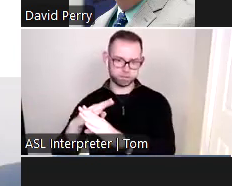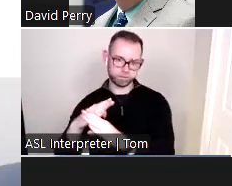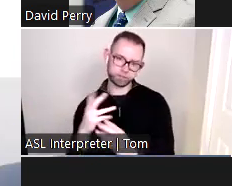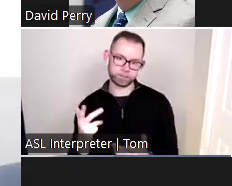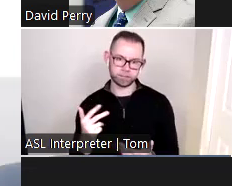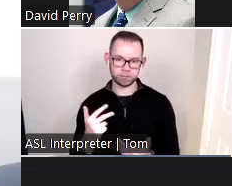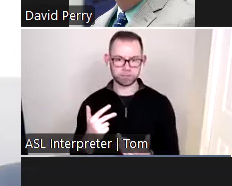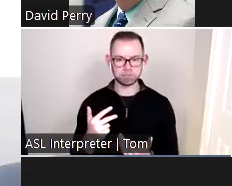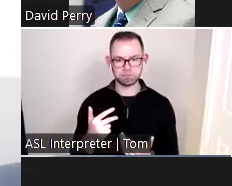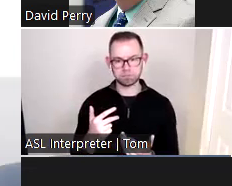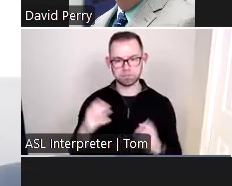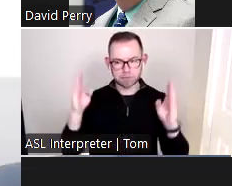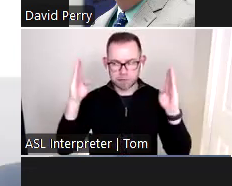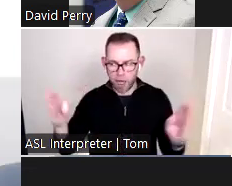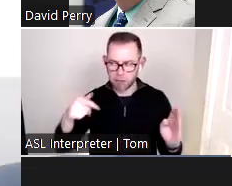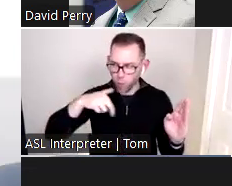walkways and gangway.